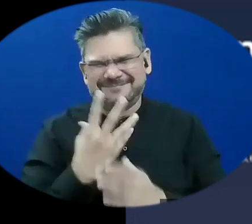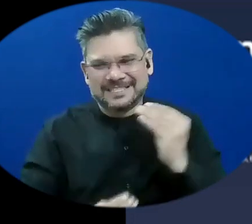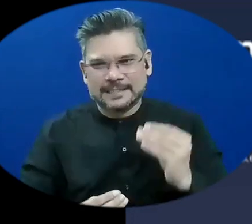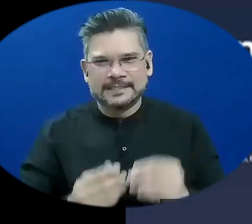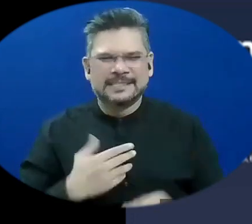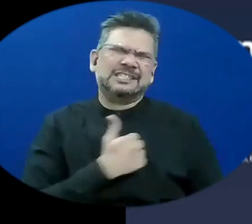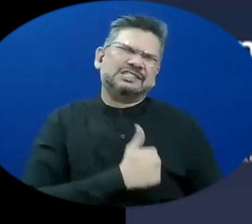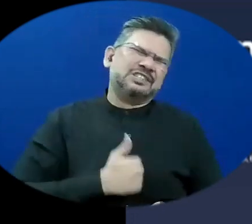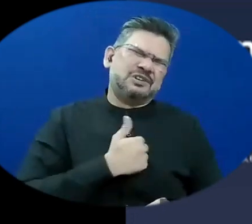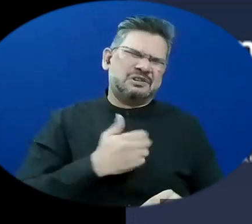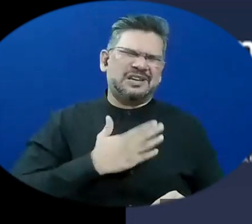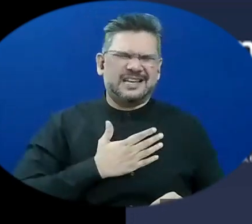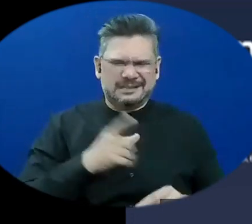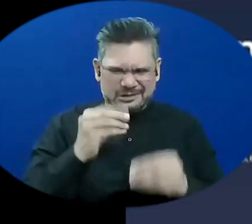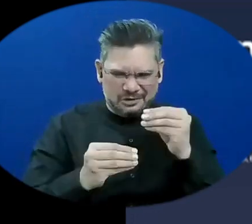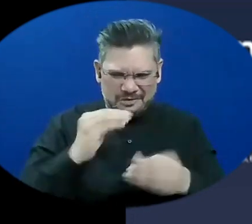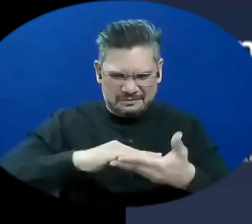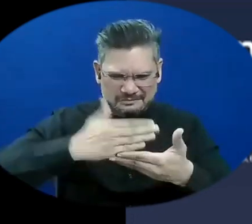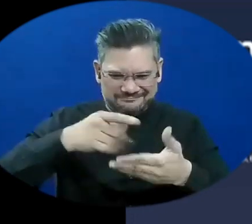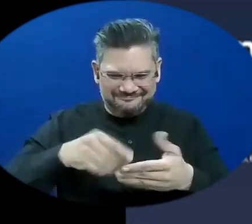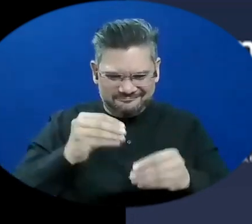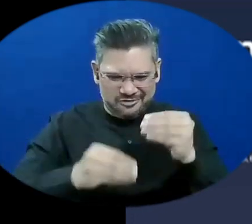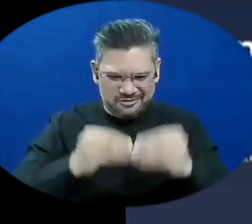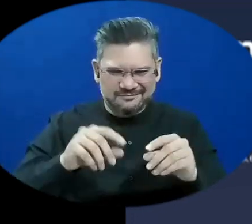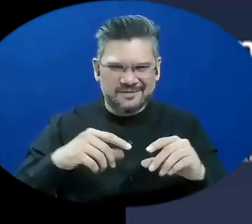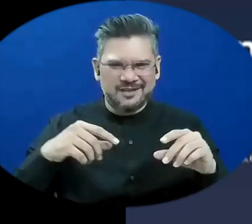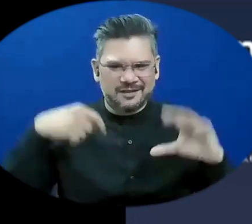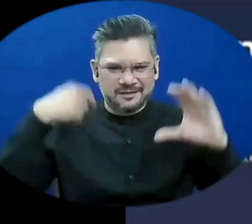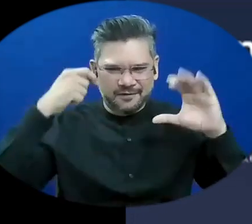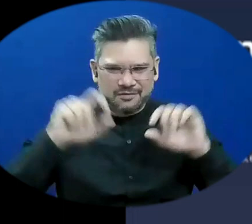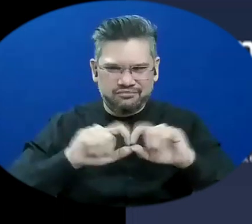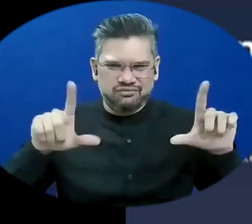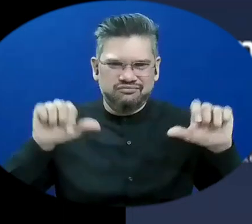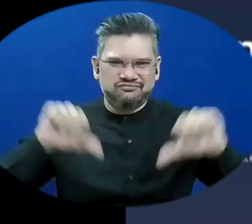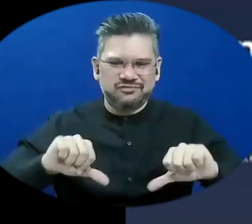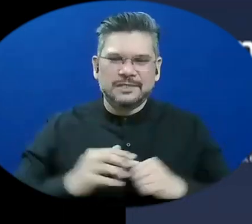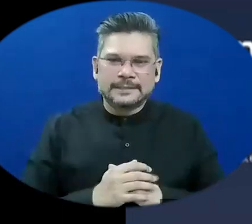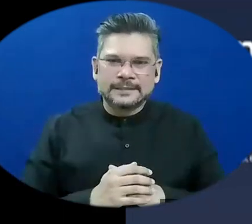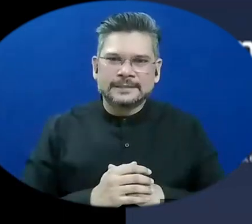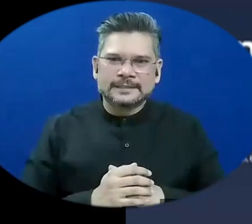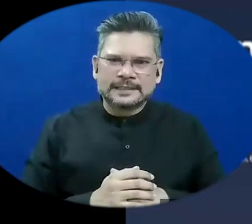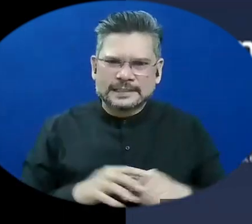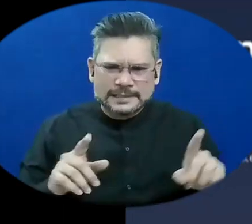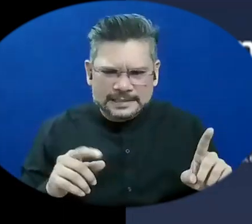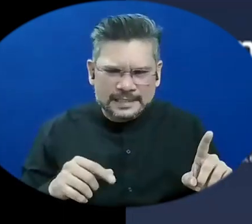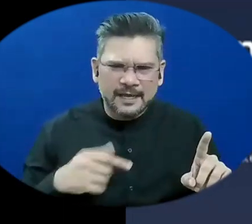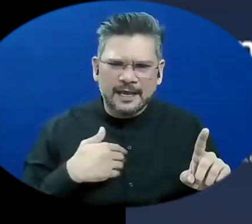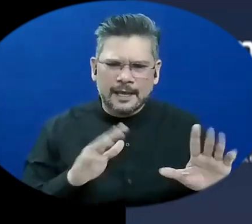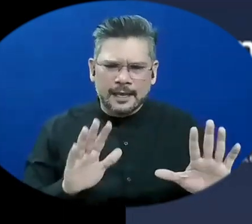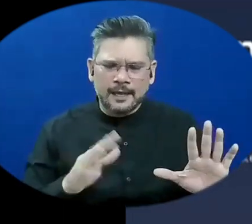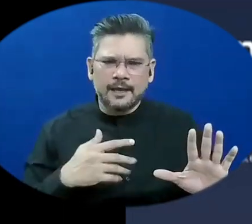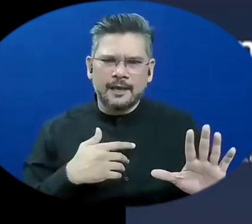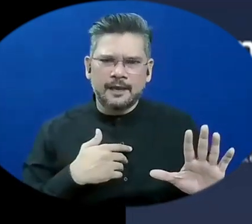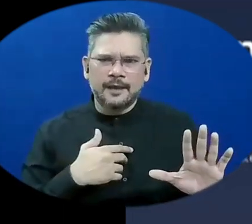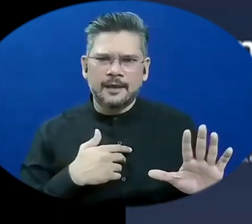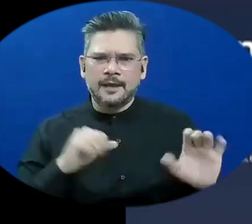own computer, but yeah, there's a running theme here. I'm hearing through the threads